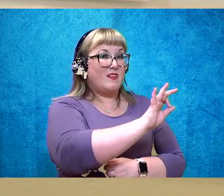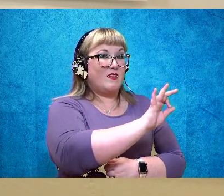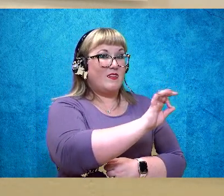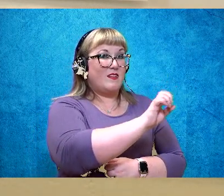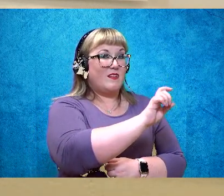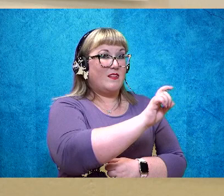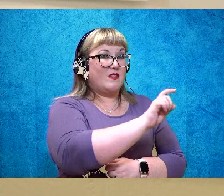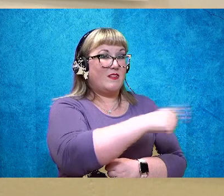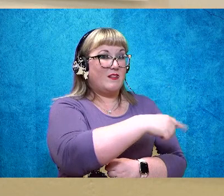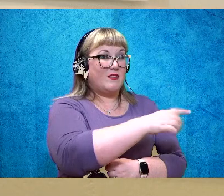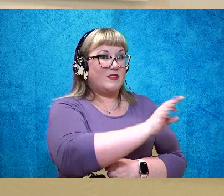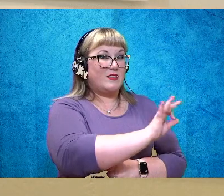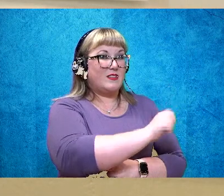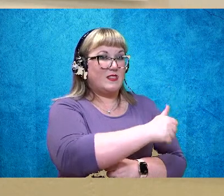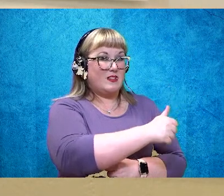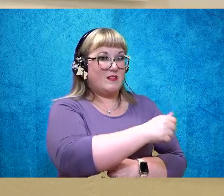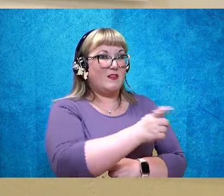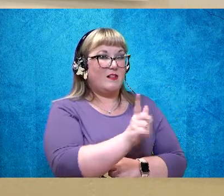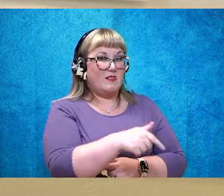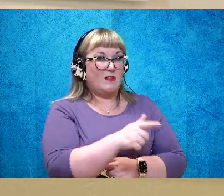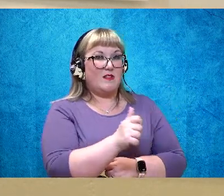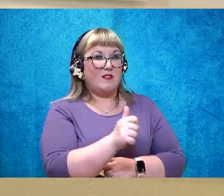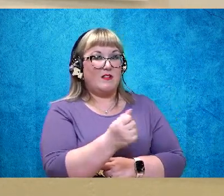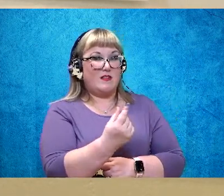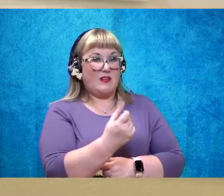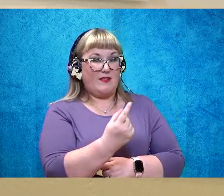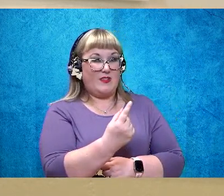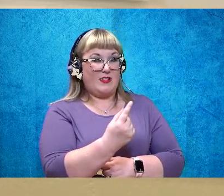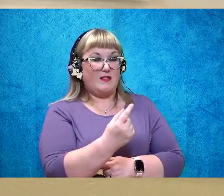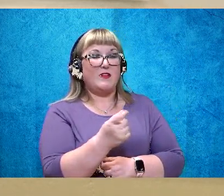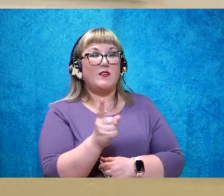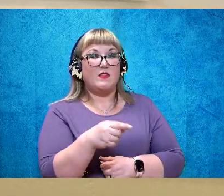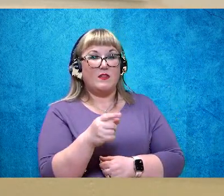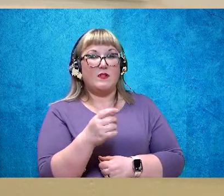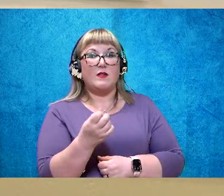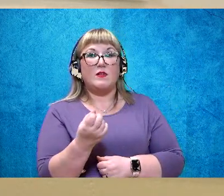9, 10, 11,